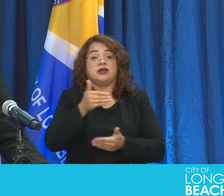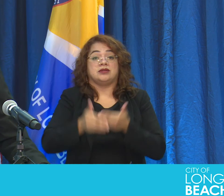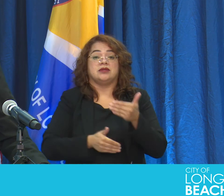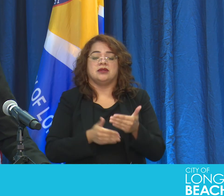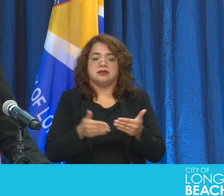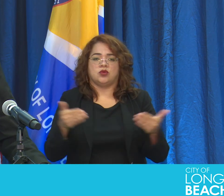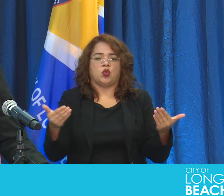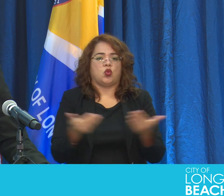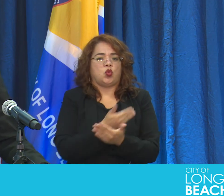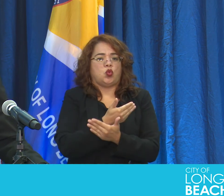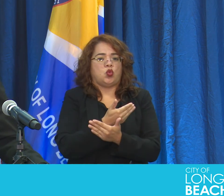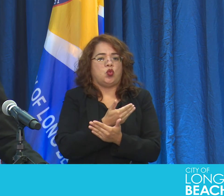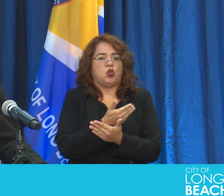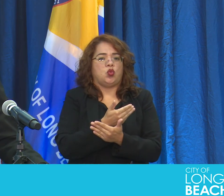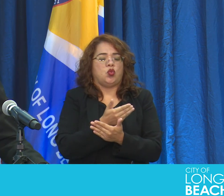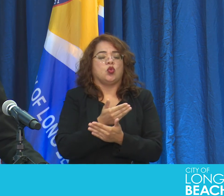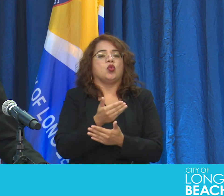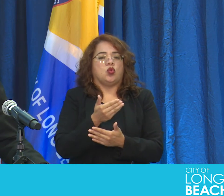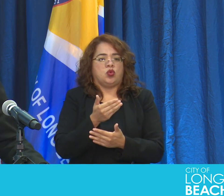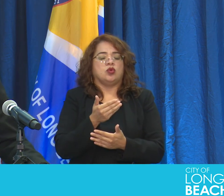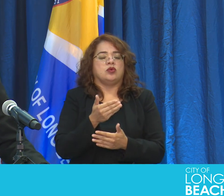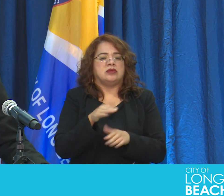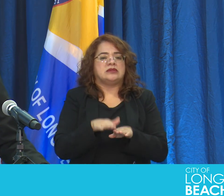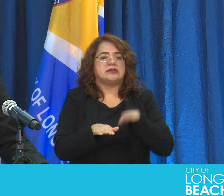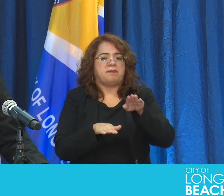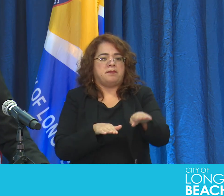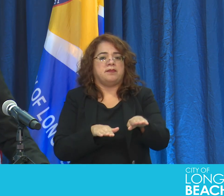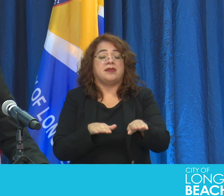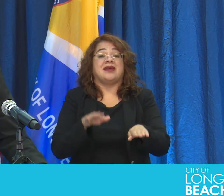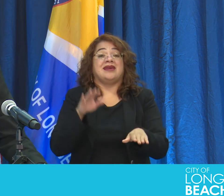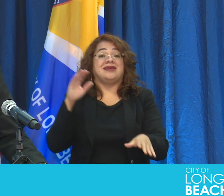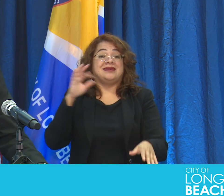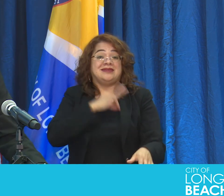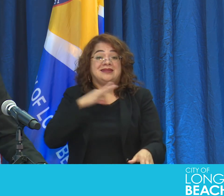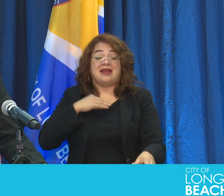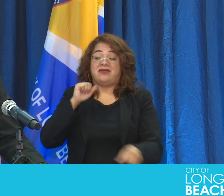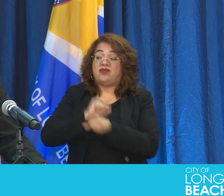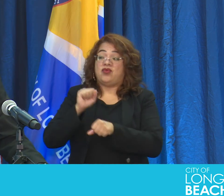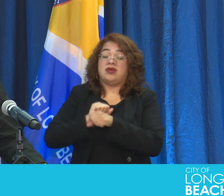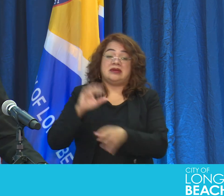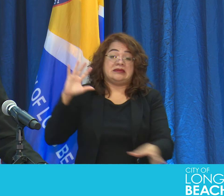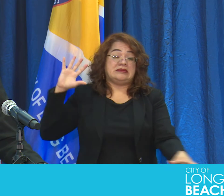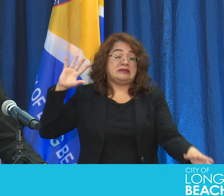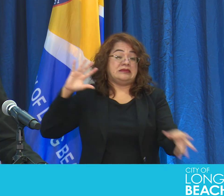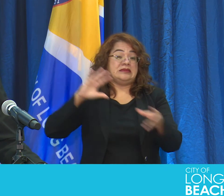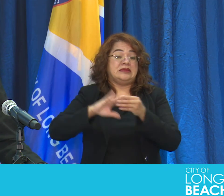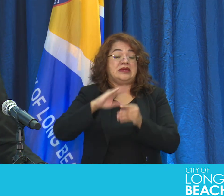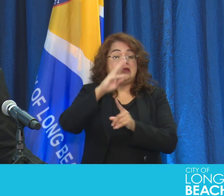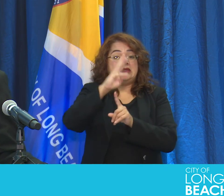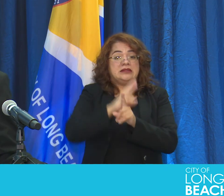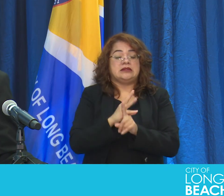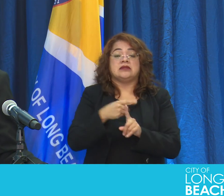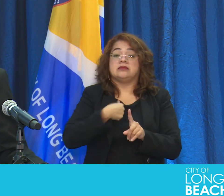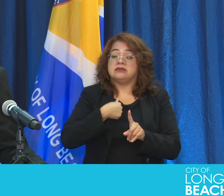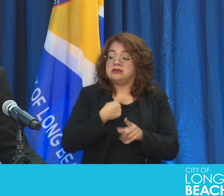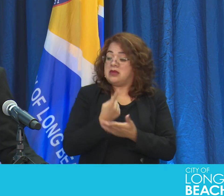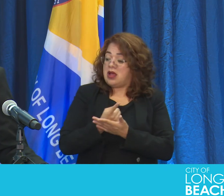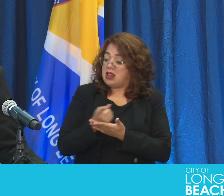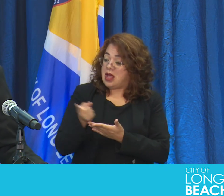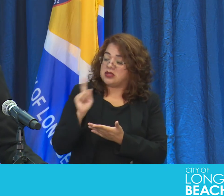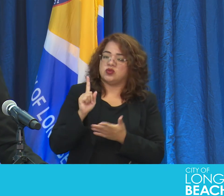phase. The staff's been working on this budget for 6 months. I've had a chance to review the budget, particularly over the last